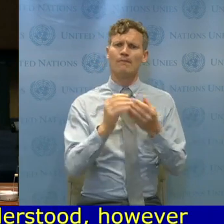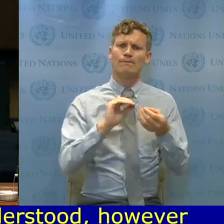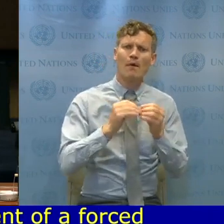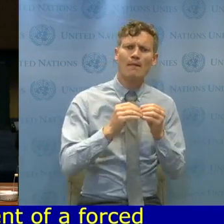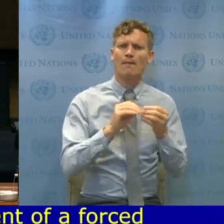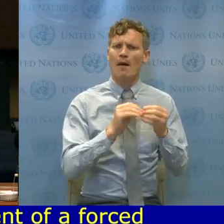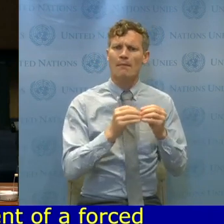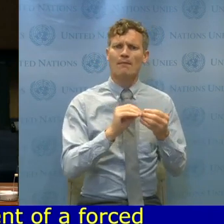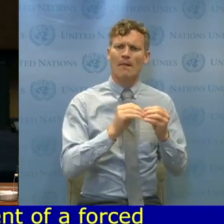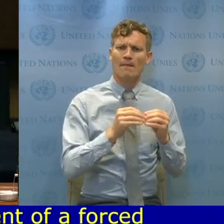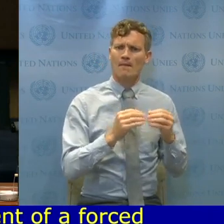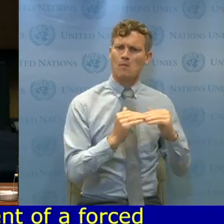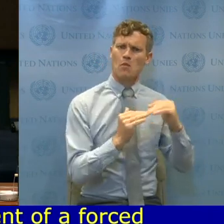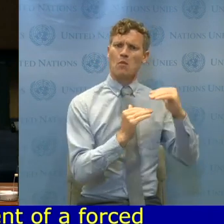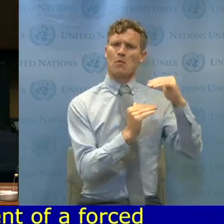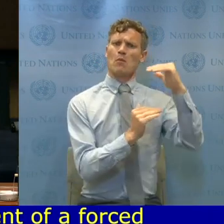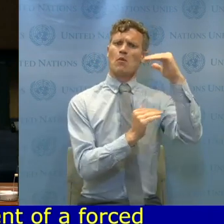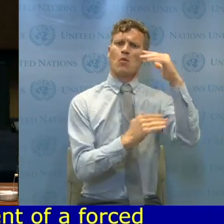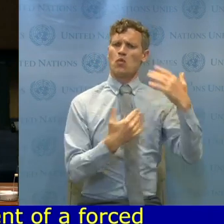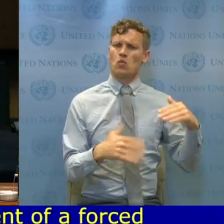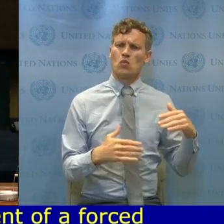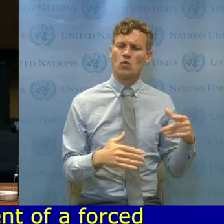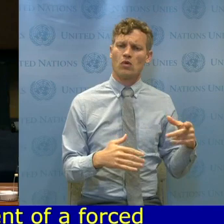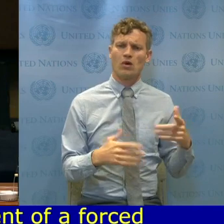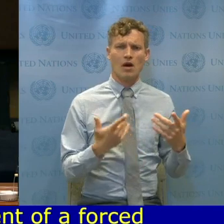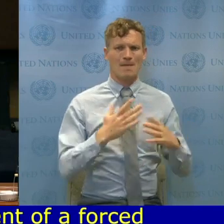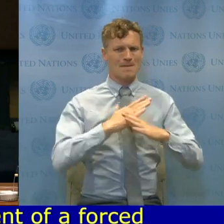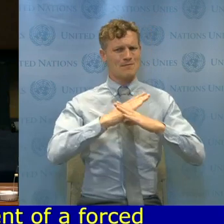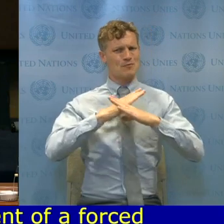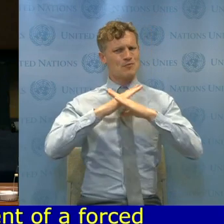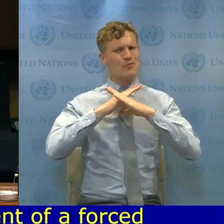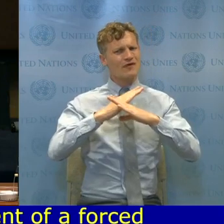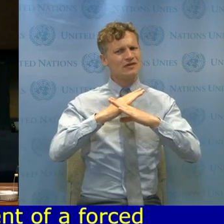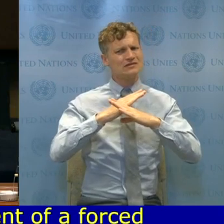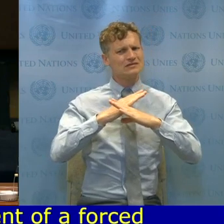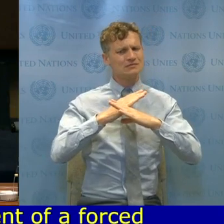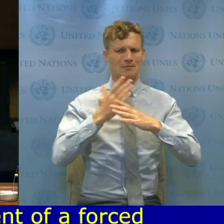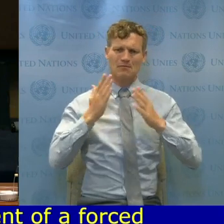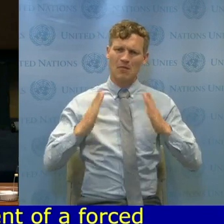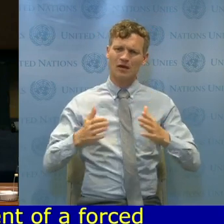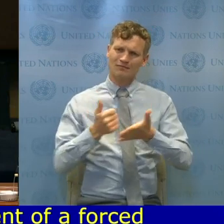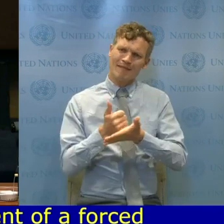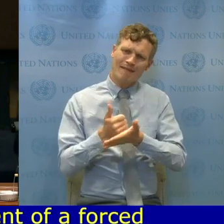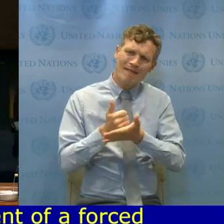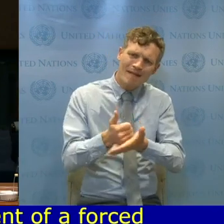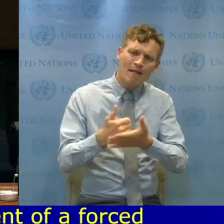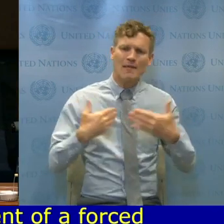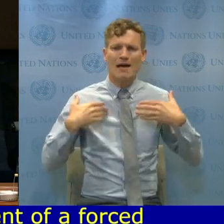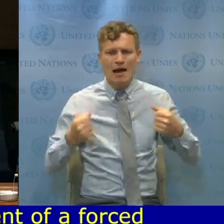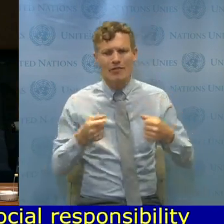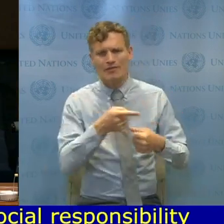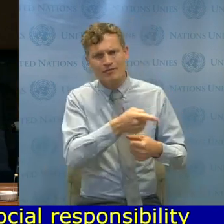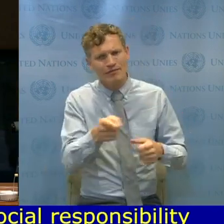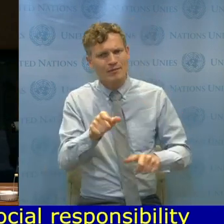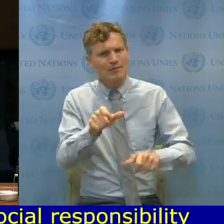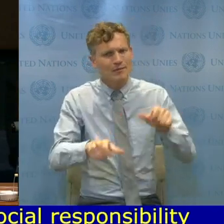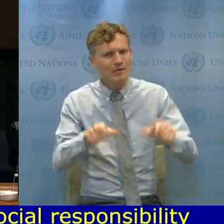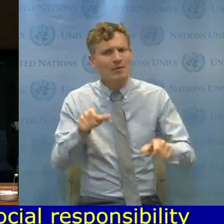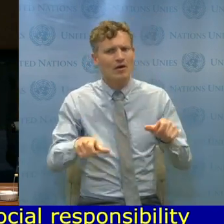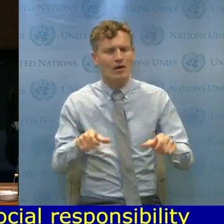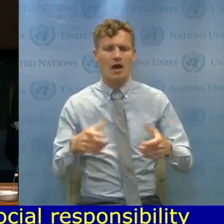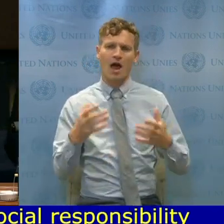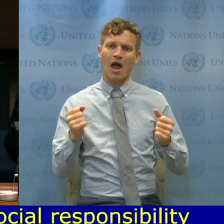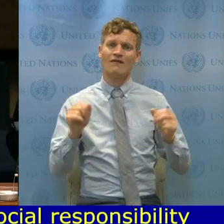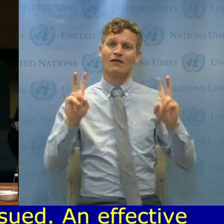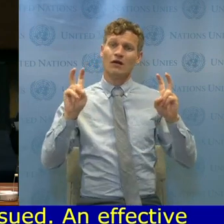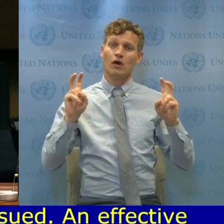Hence, an effective preventive solution must include not only the establishment of an emergency response system, but also